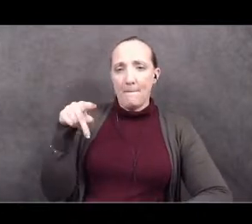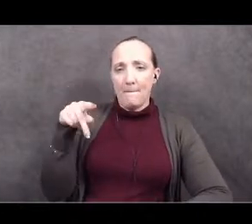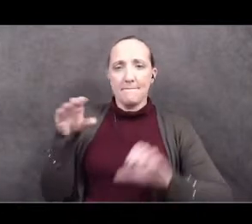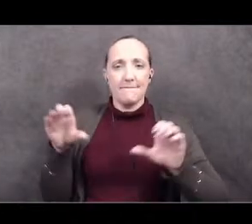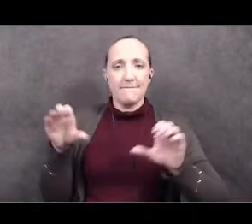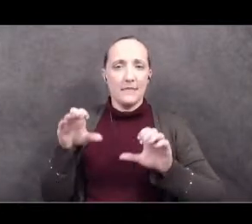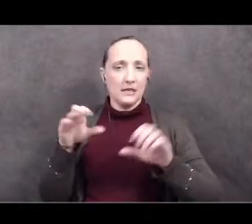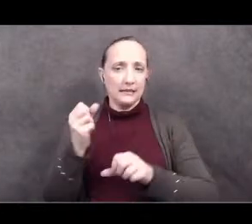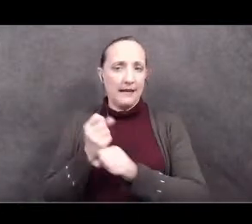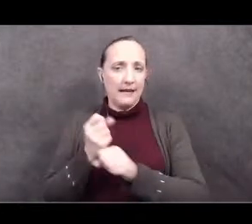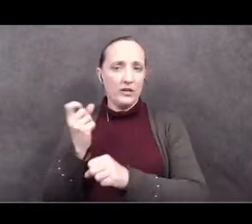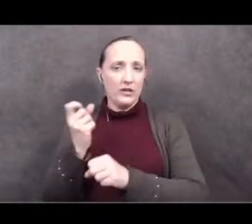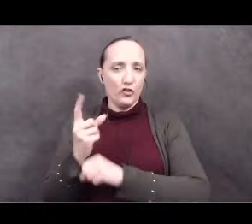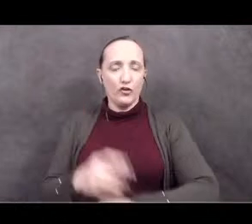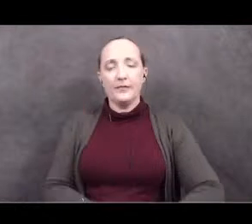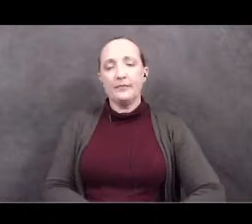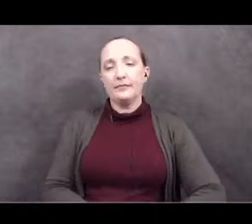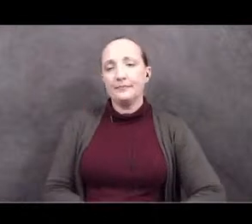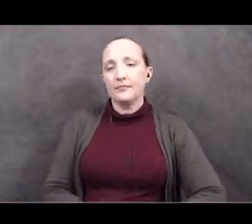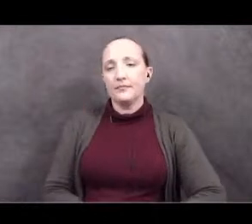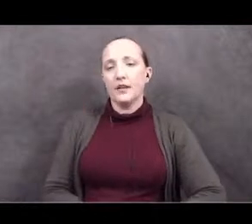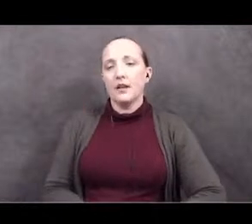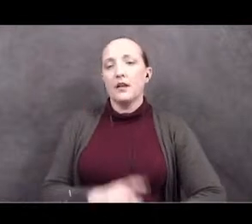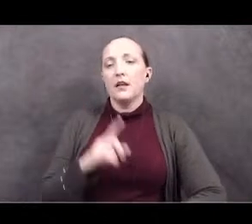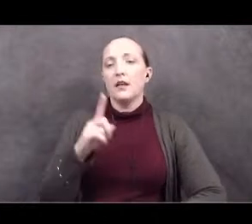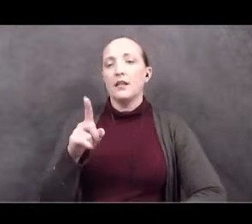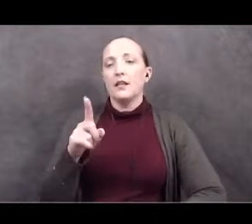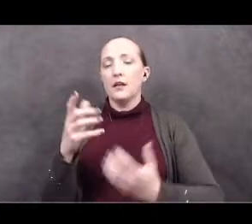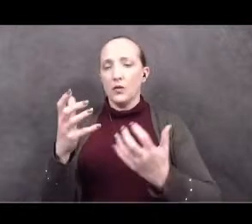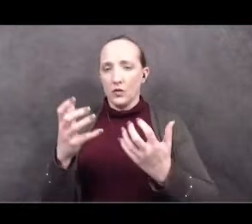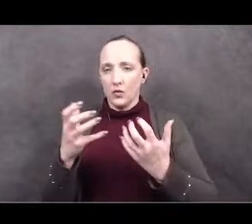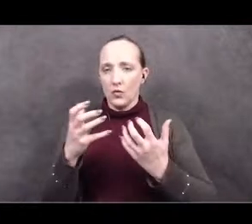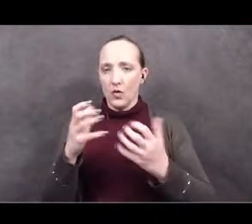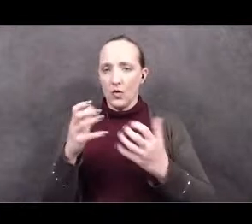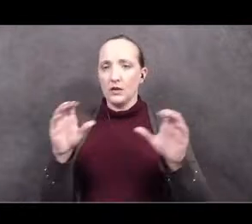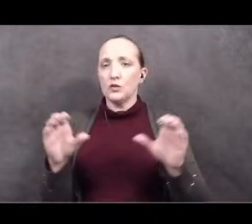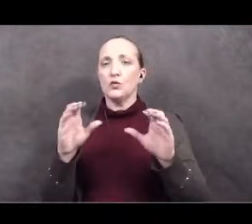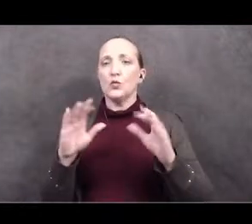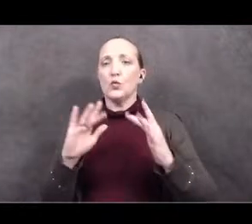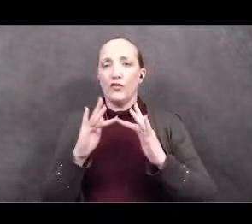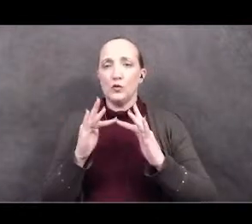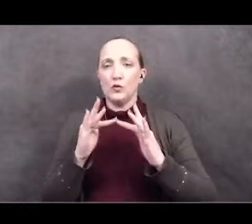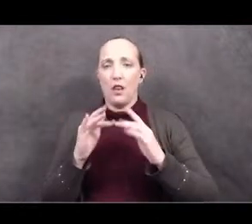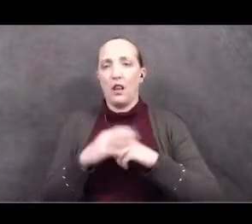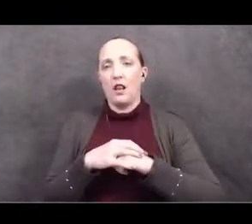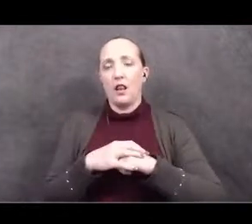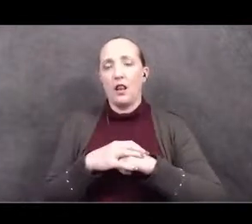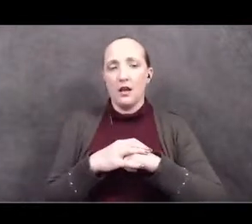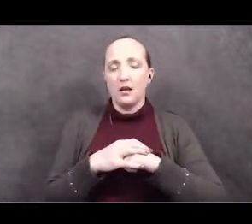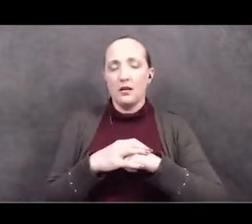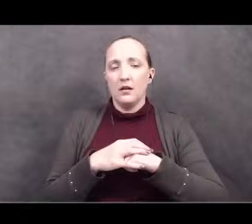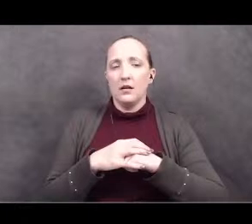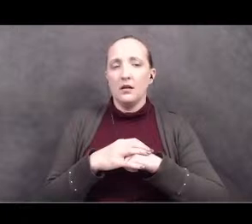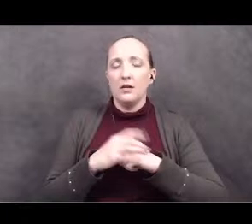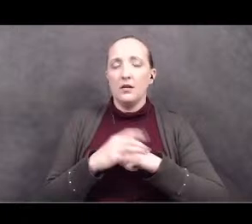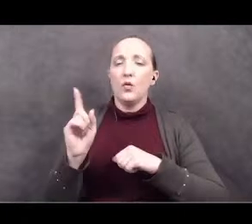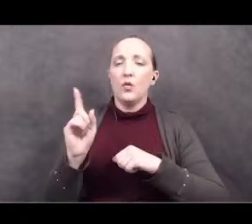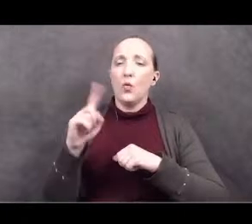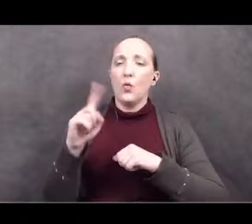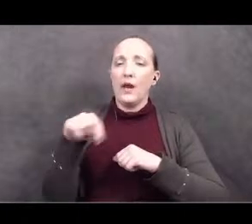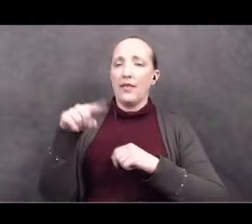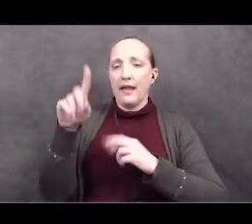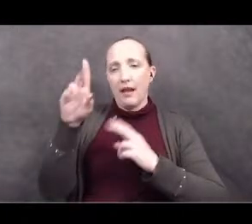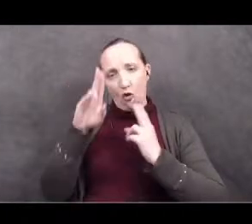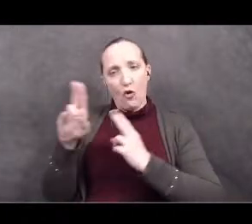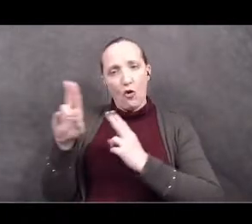year and uh they're looking to do it of course virtually uh where they honor and